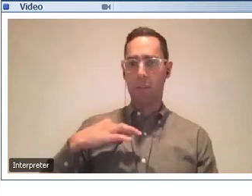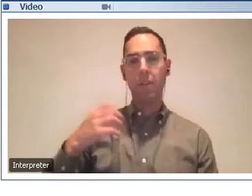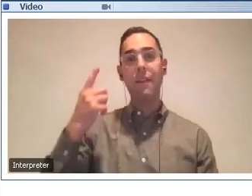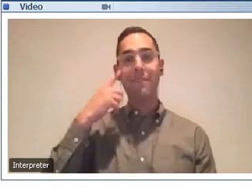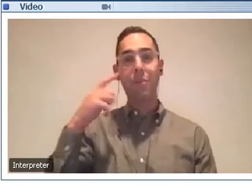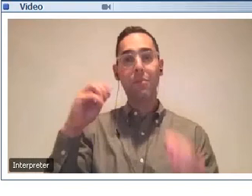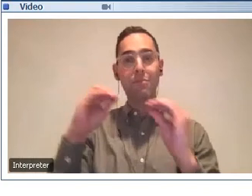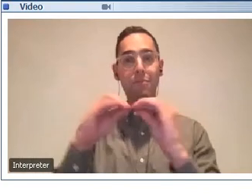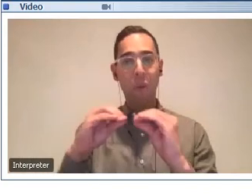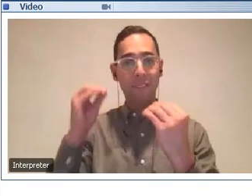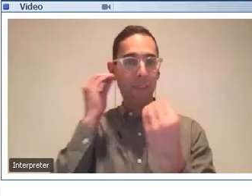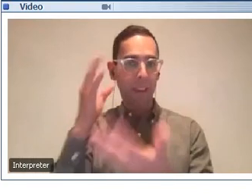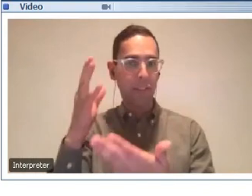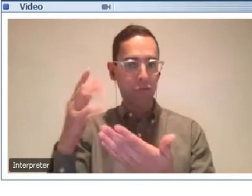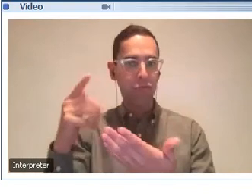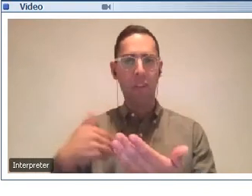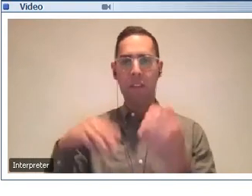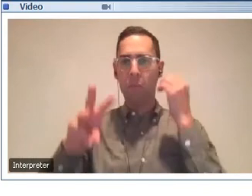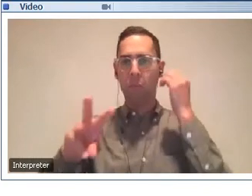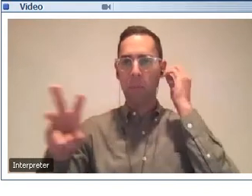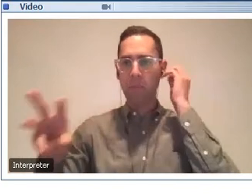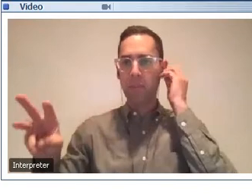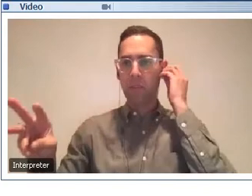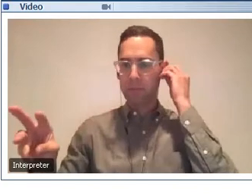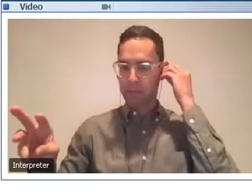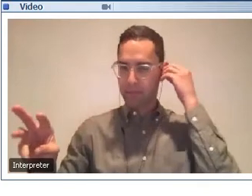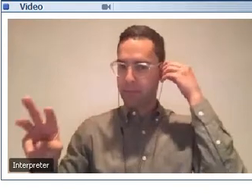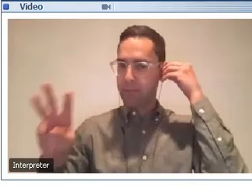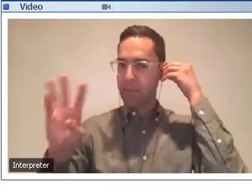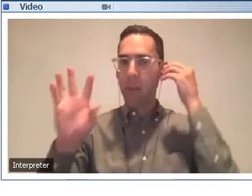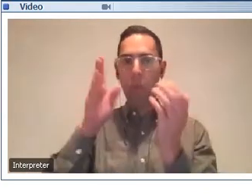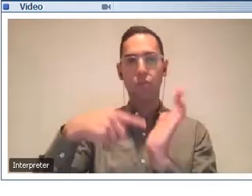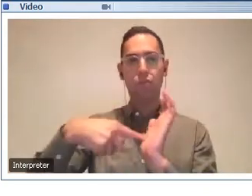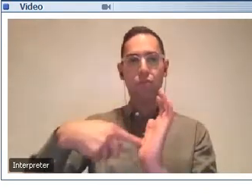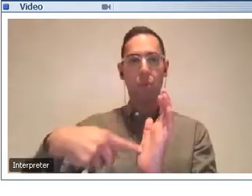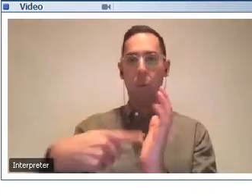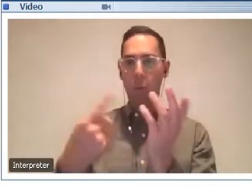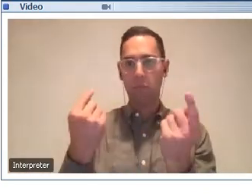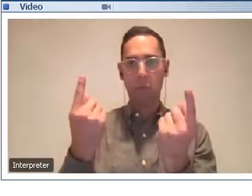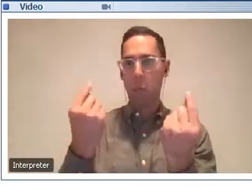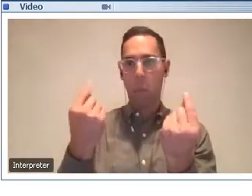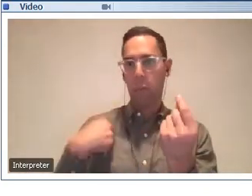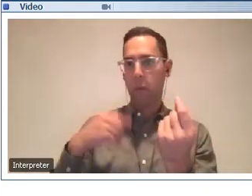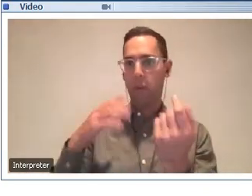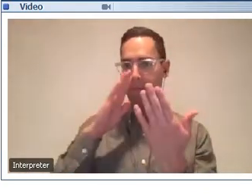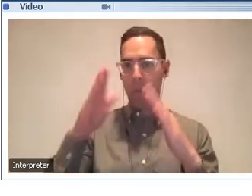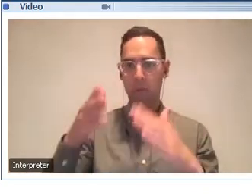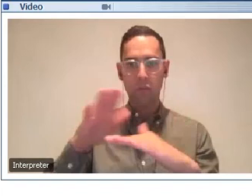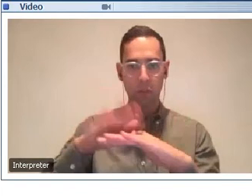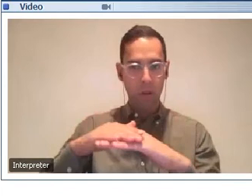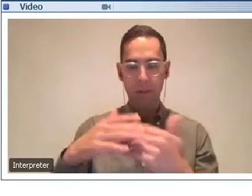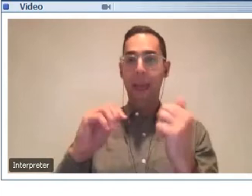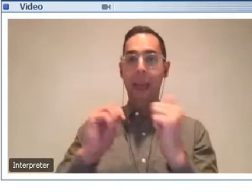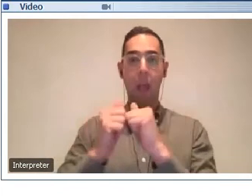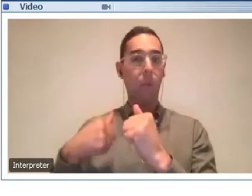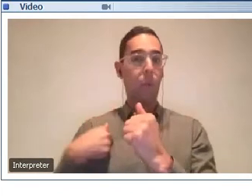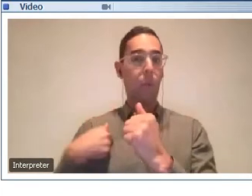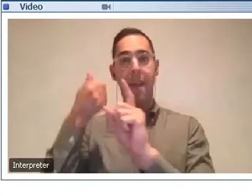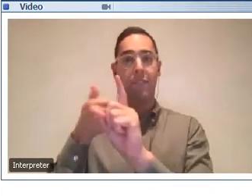the website, and it will show you what we're working on, how we advocated in the past, so perhaps you can replicate it in your